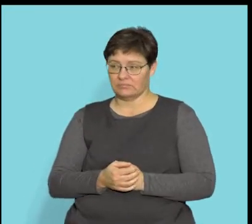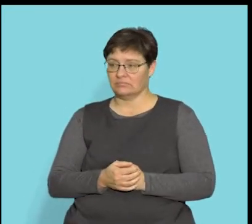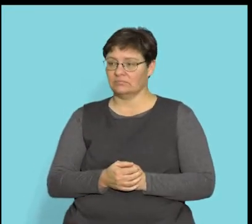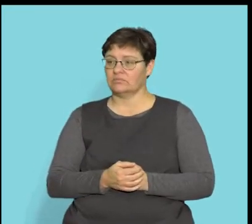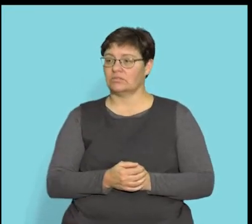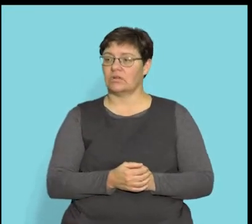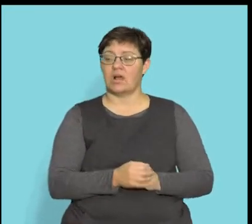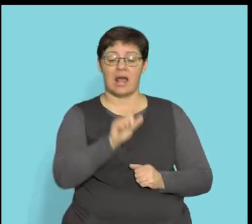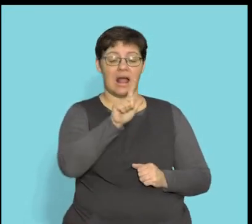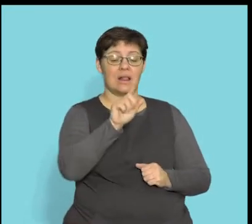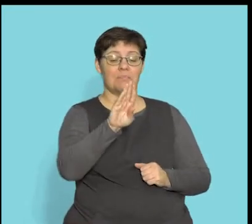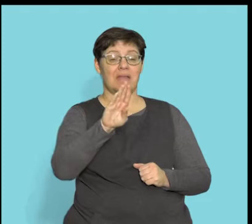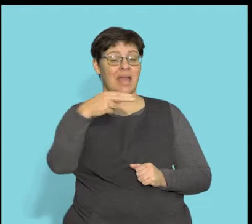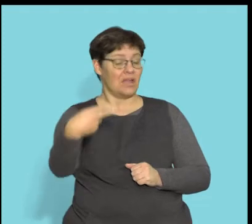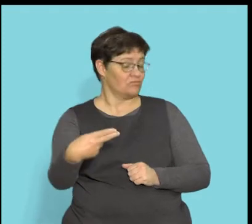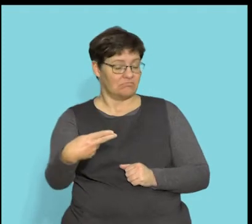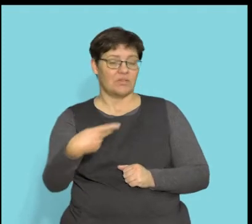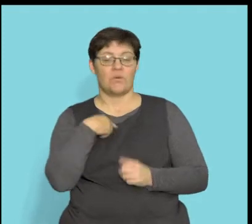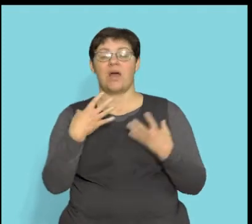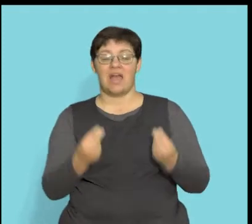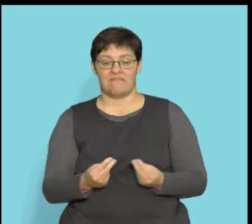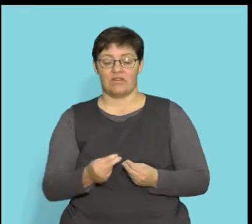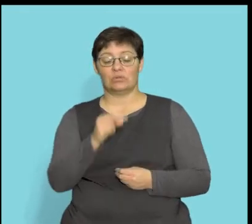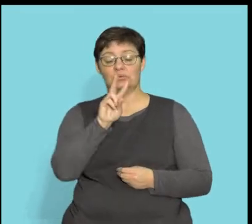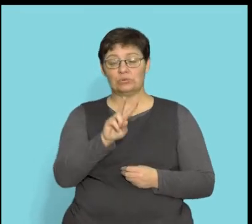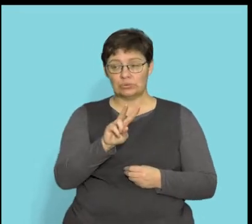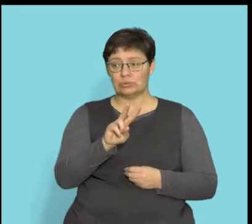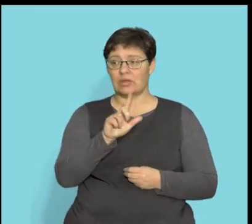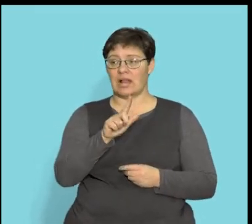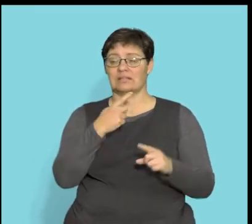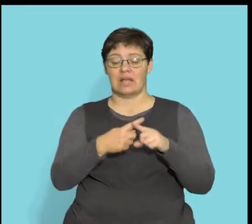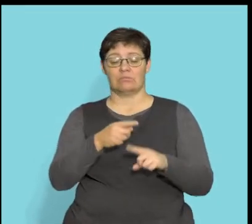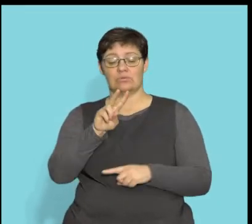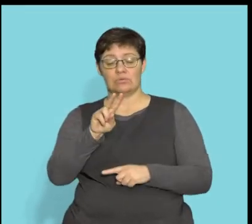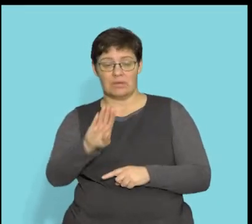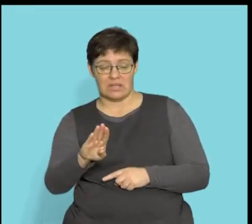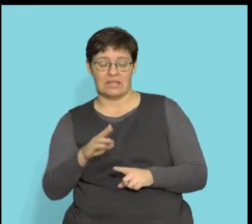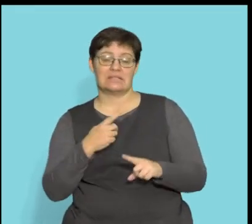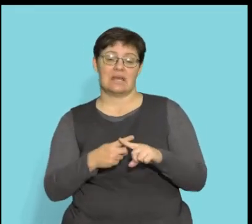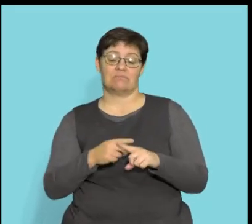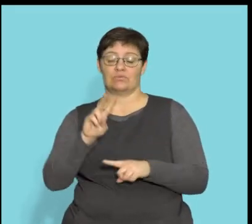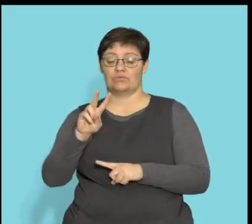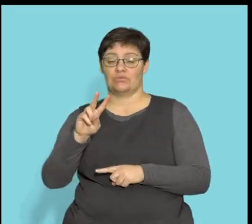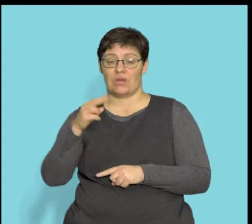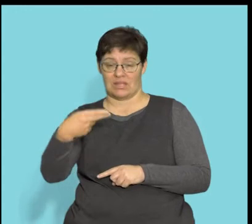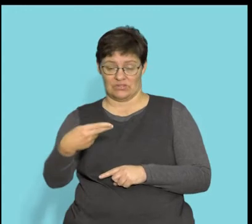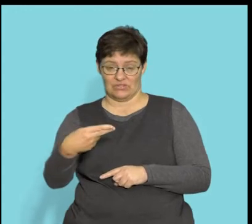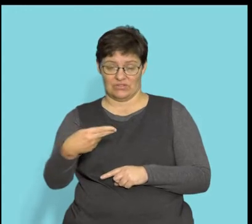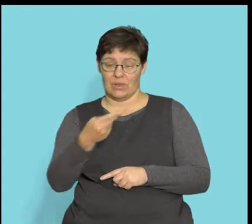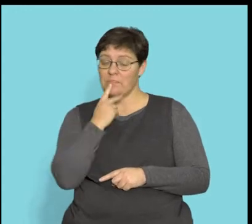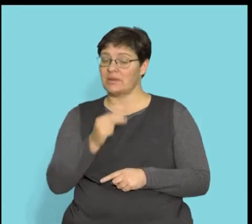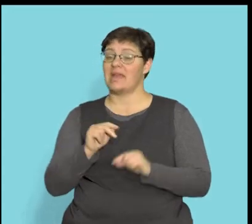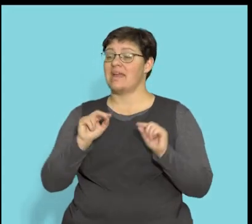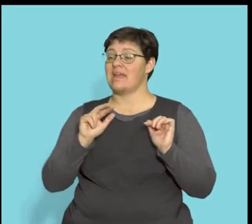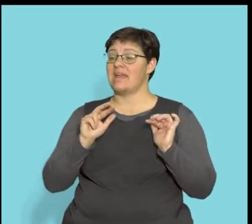Now instead of length times breadth times height, I now have 2 lengths times 2 breadths times 2 heights. And this